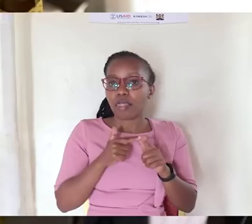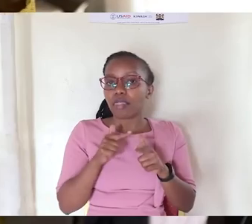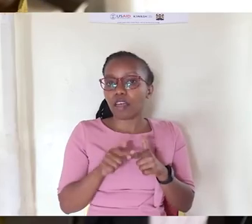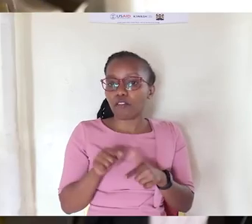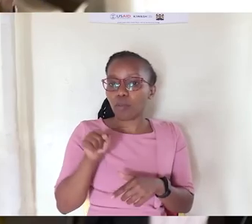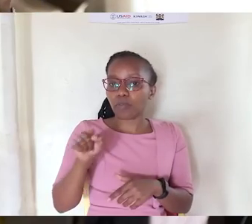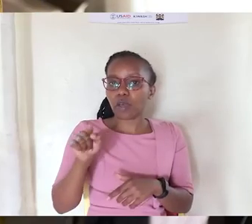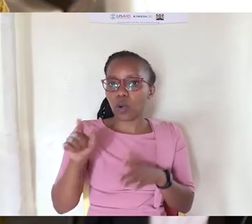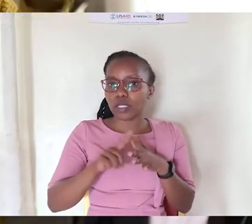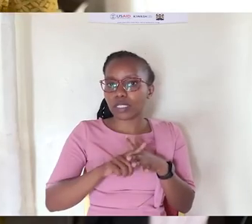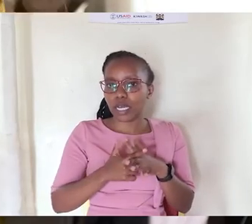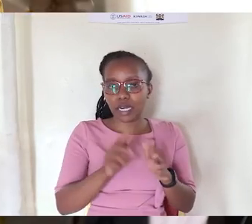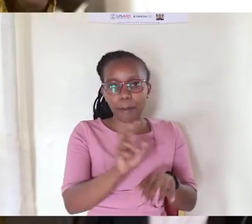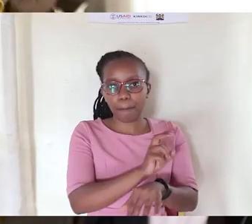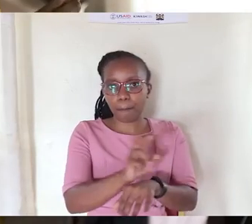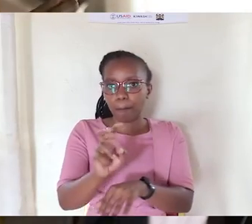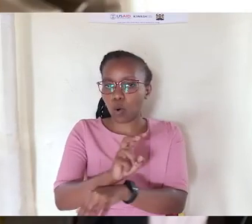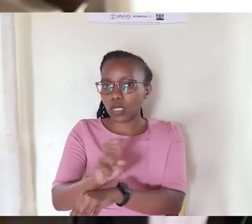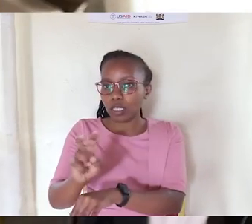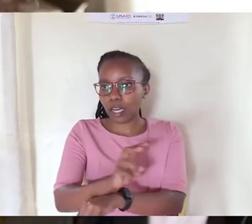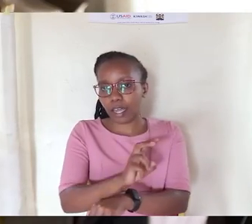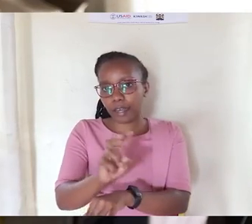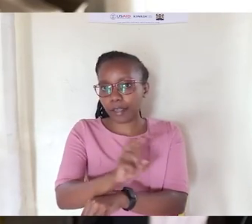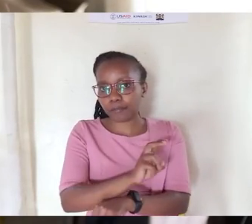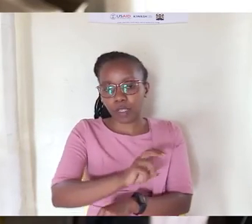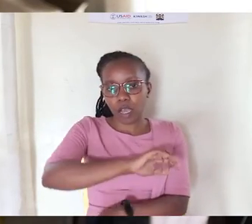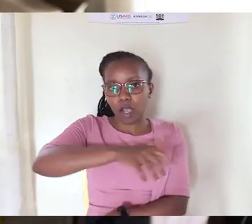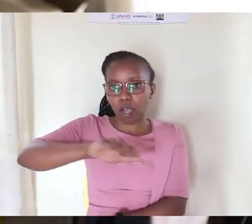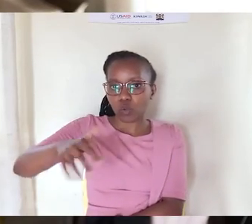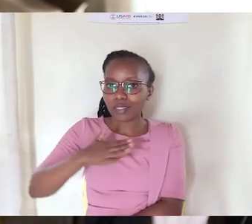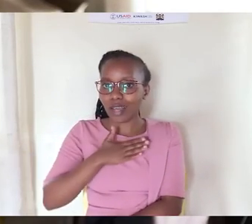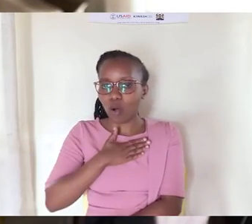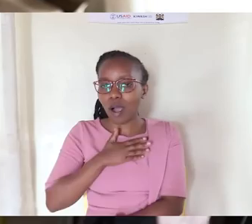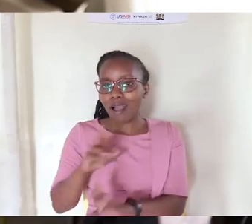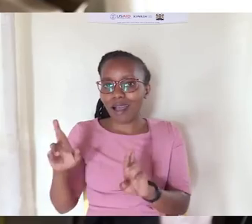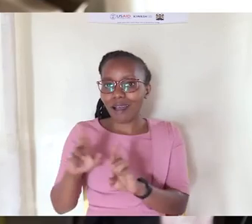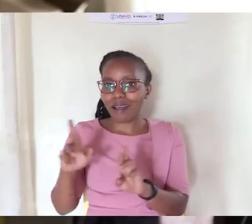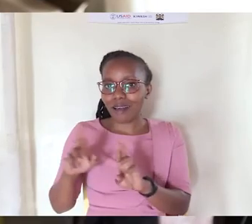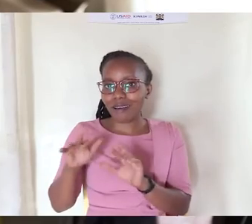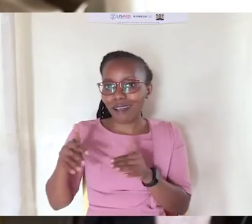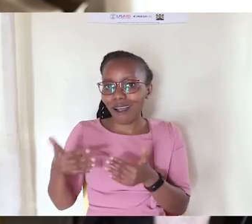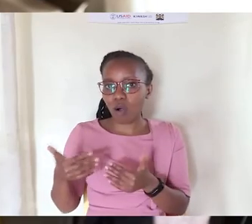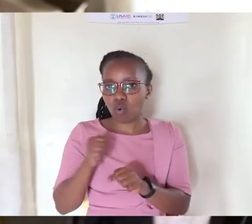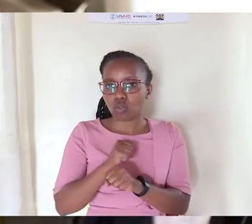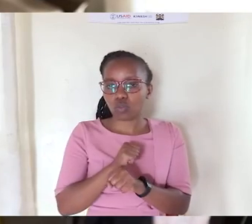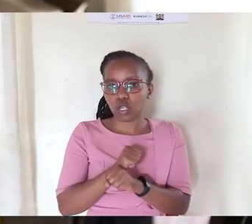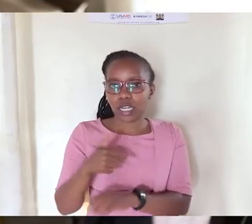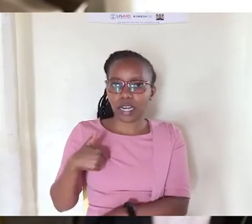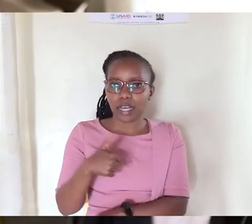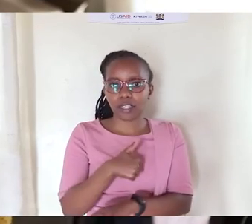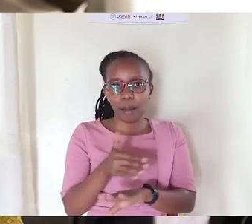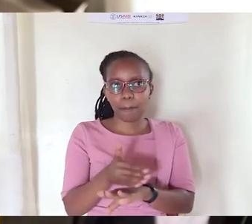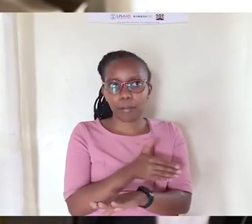that we will start monitoring the extent to which our counties are prepared to be able to protect us before